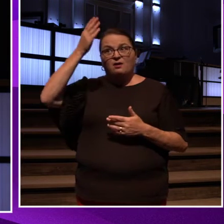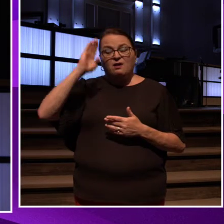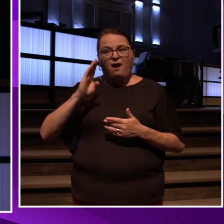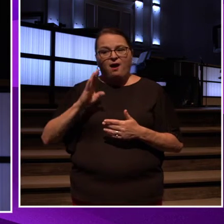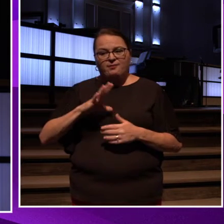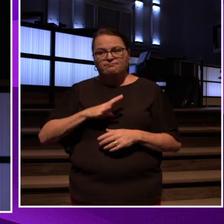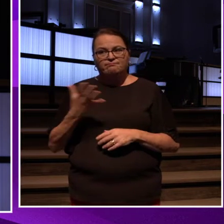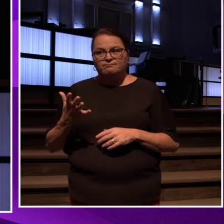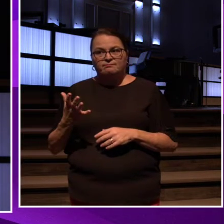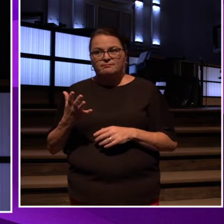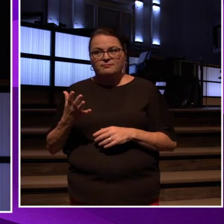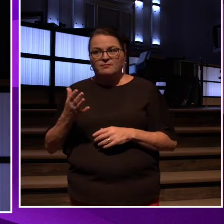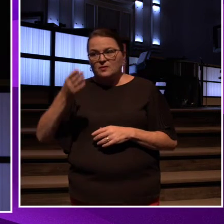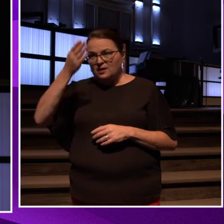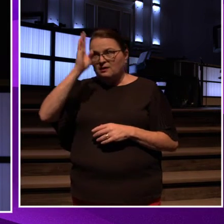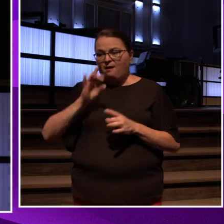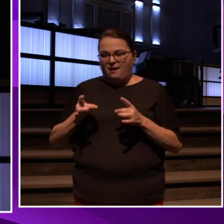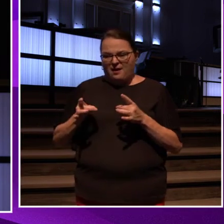He says he hates evil.